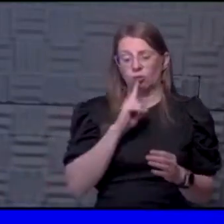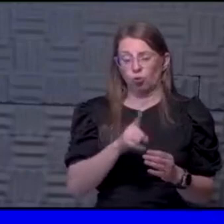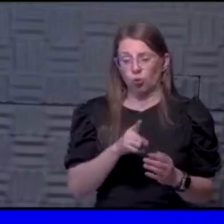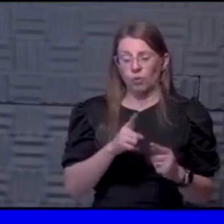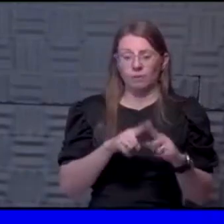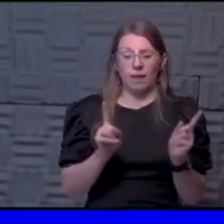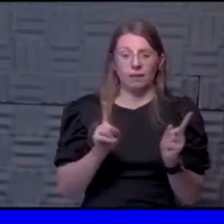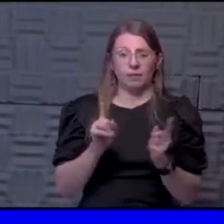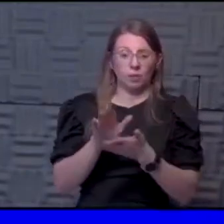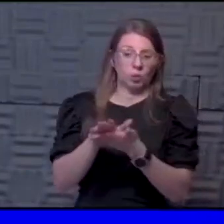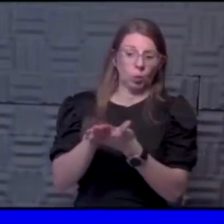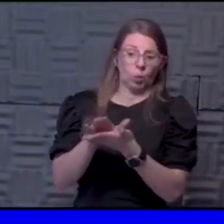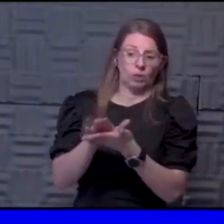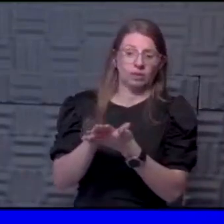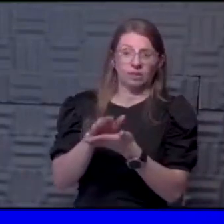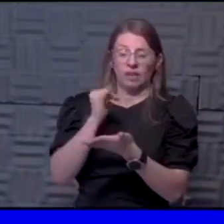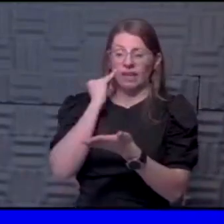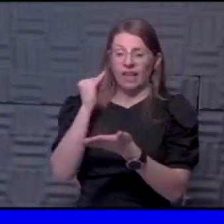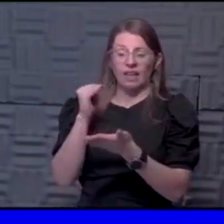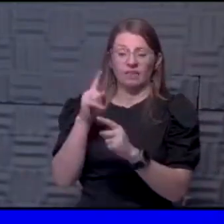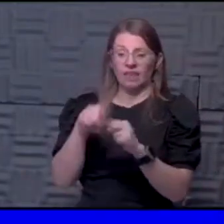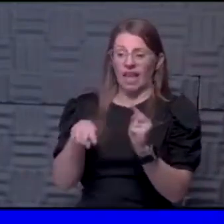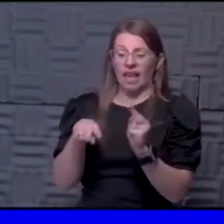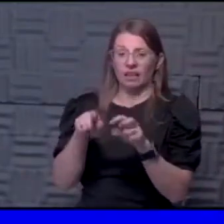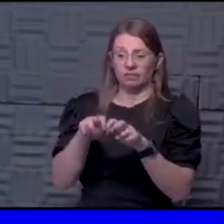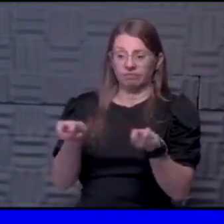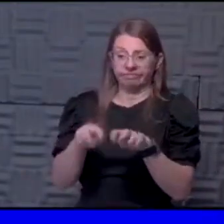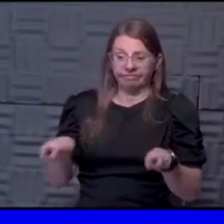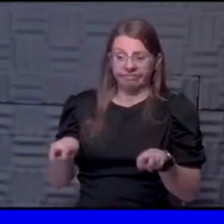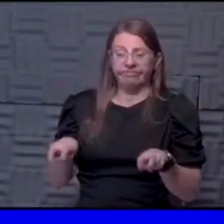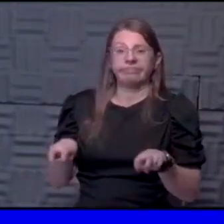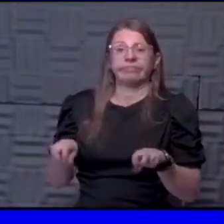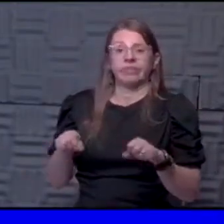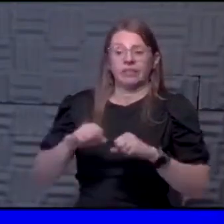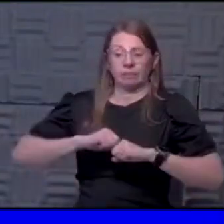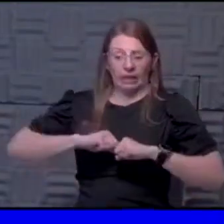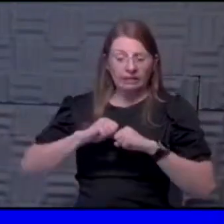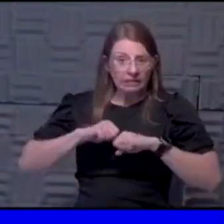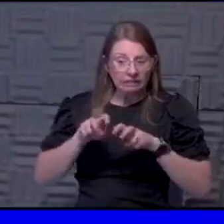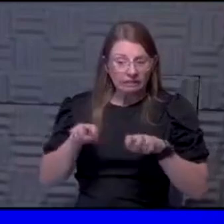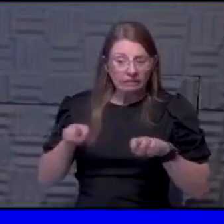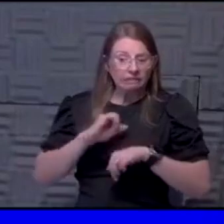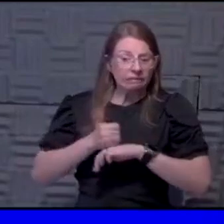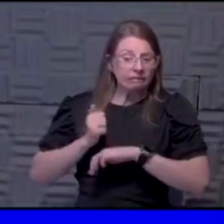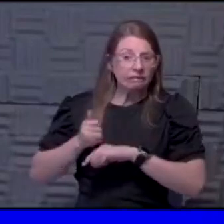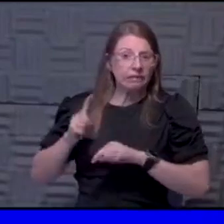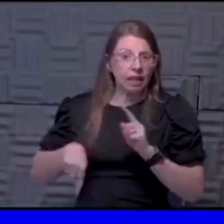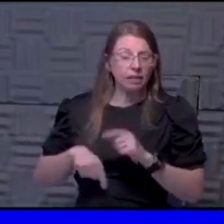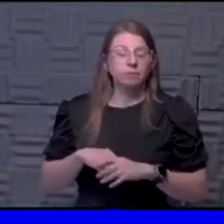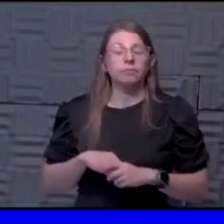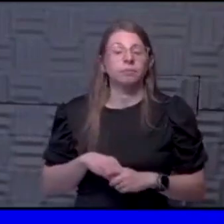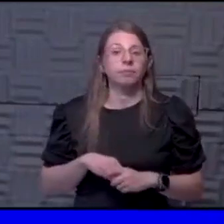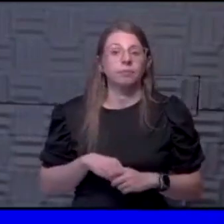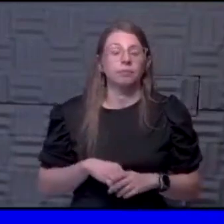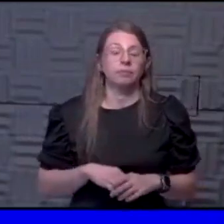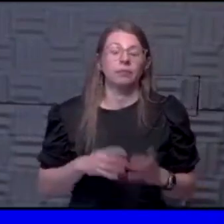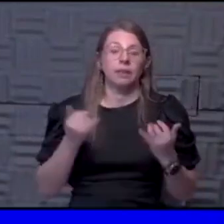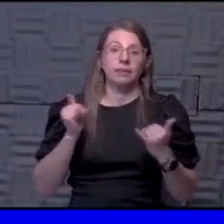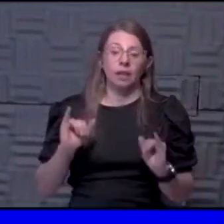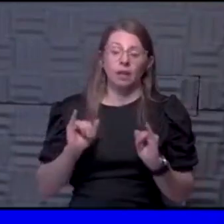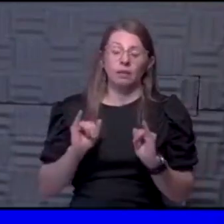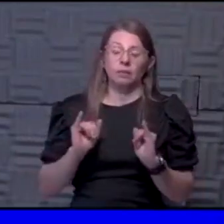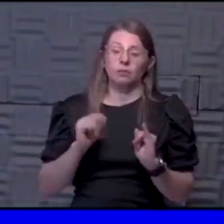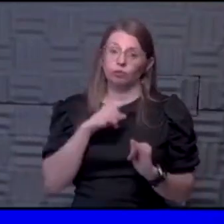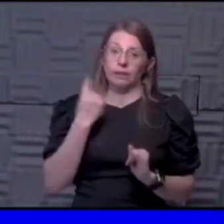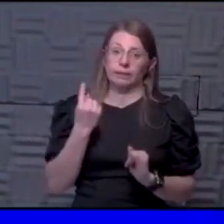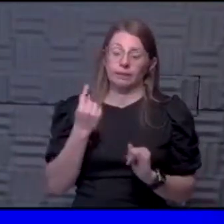in schools, especially if you can't de-densify and have that spacing, that they still can be at risk, and that is